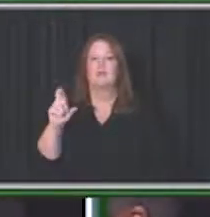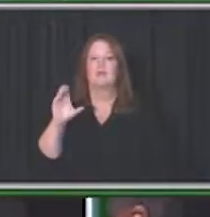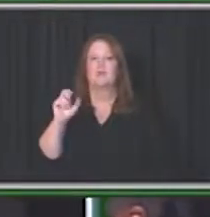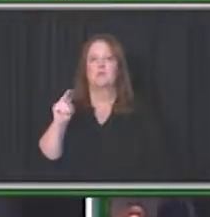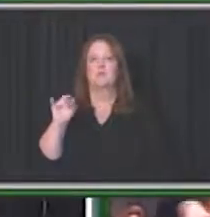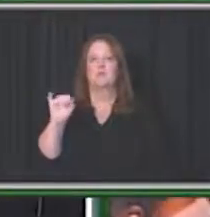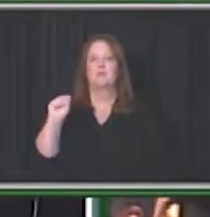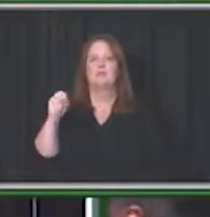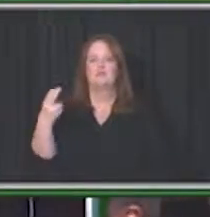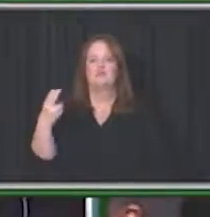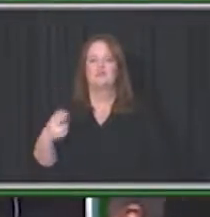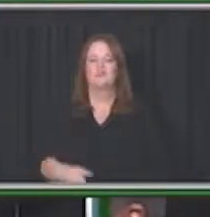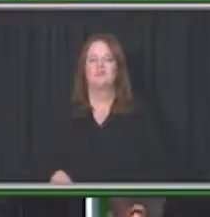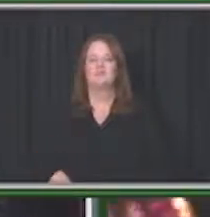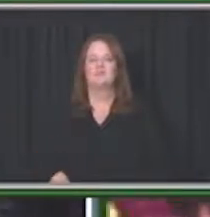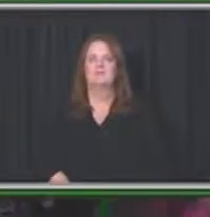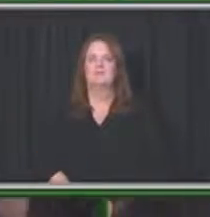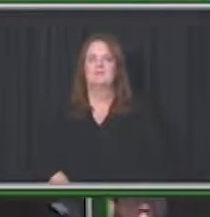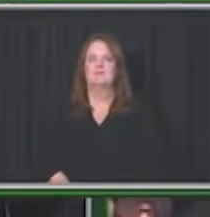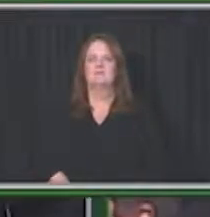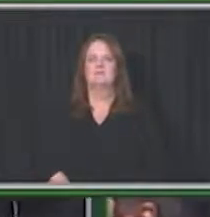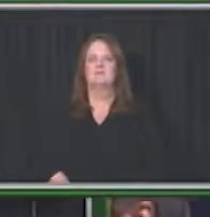Cornish.